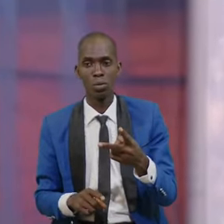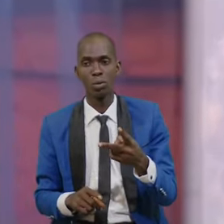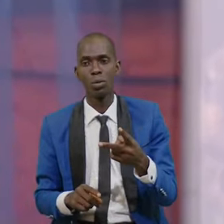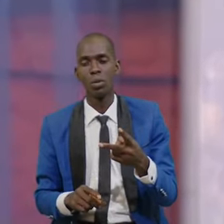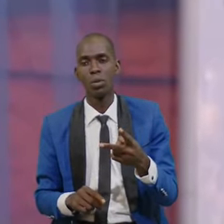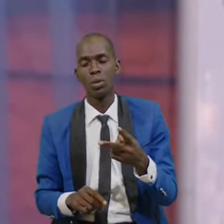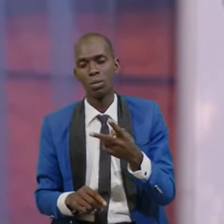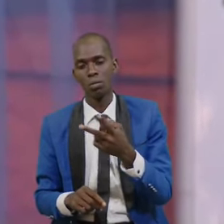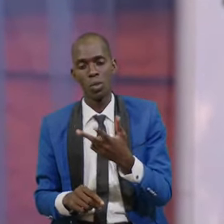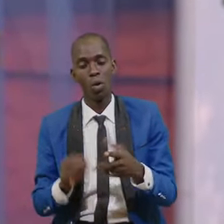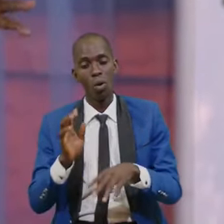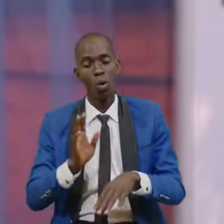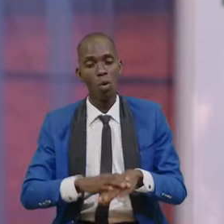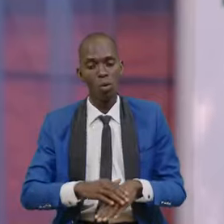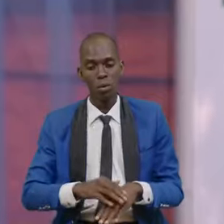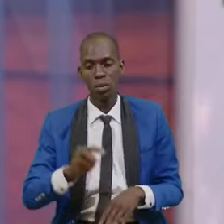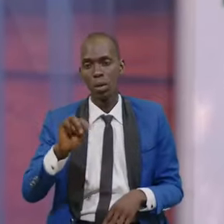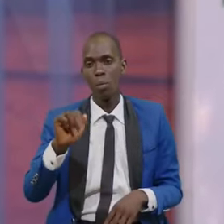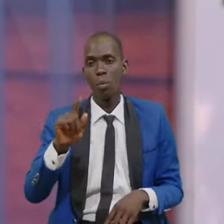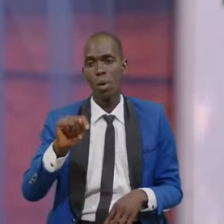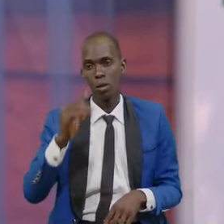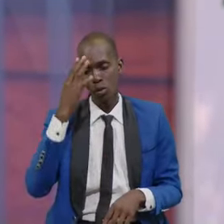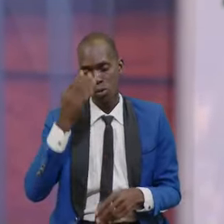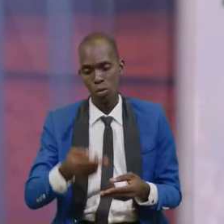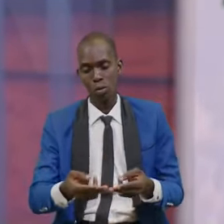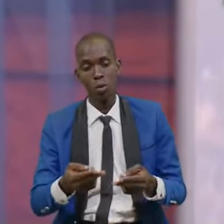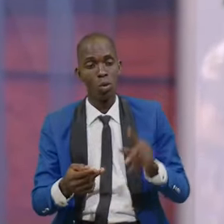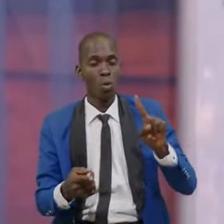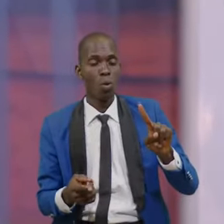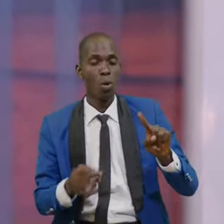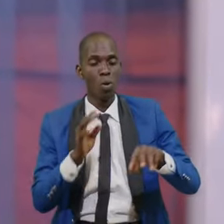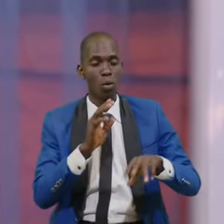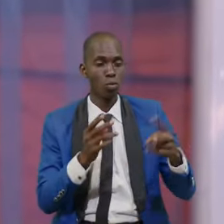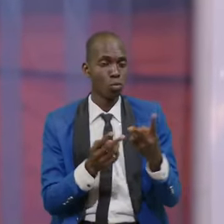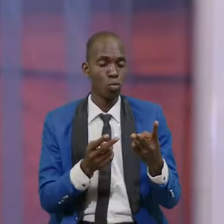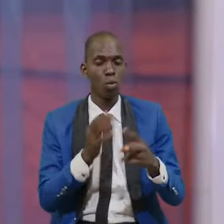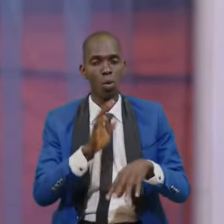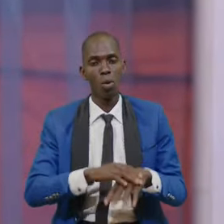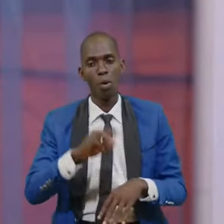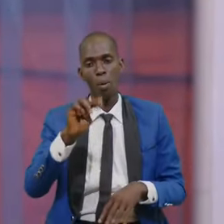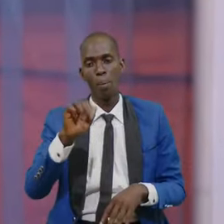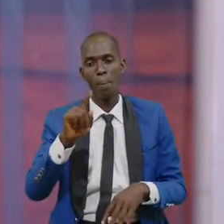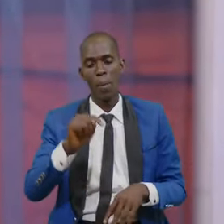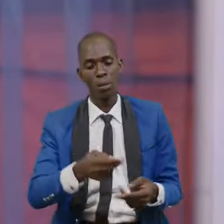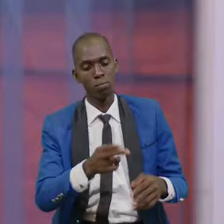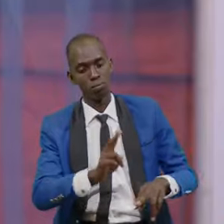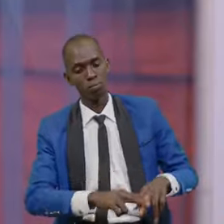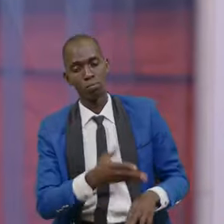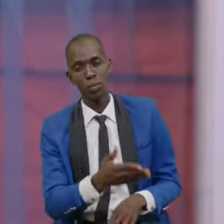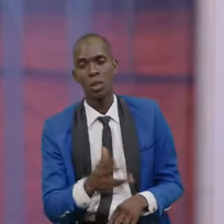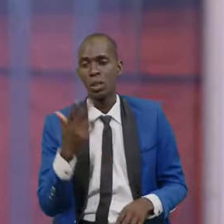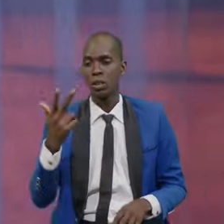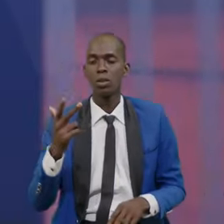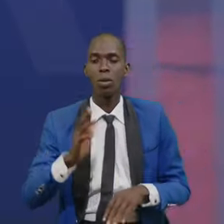march, and the other one in the wheelchair, three of them. And as they were there, were coming out, and